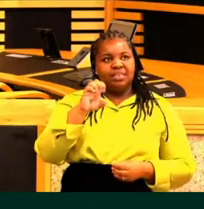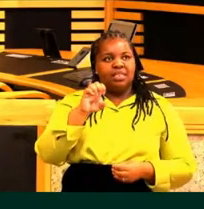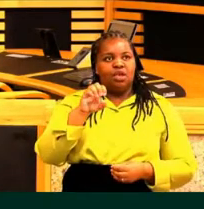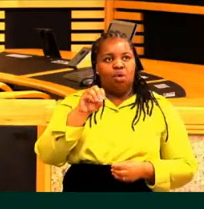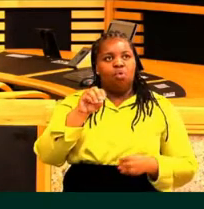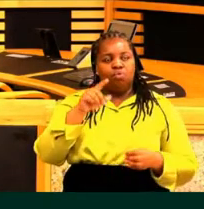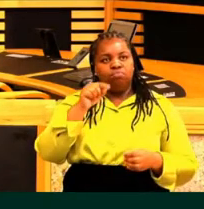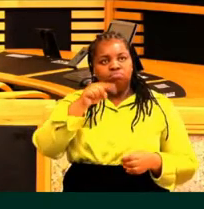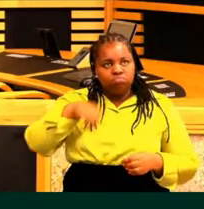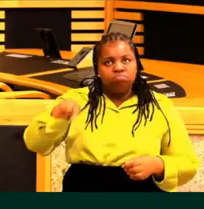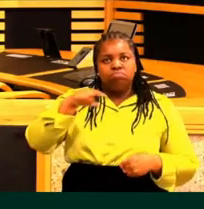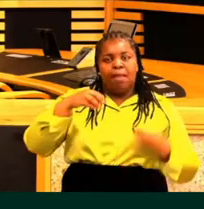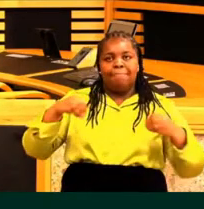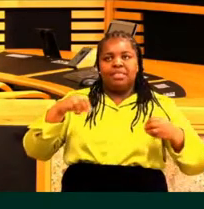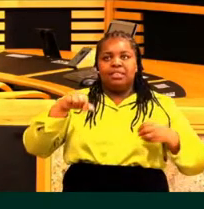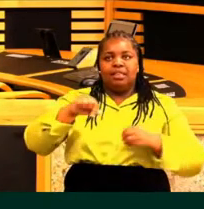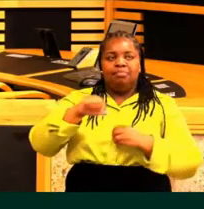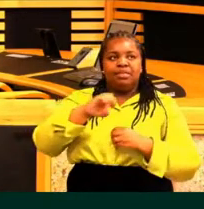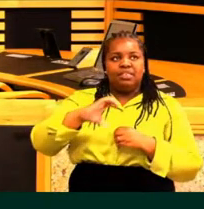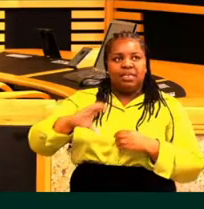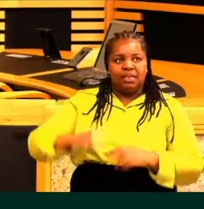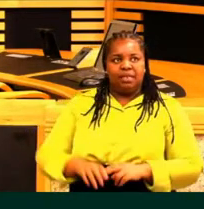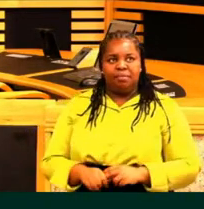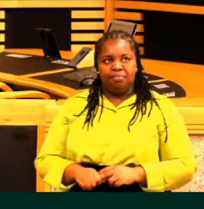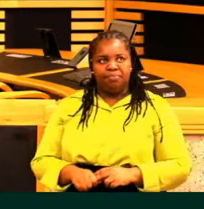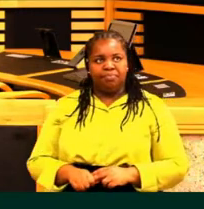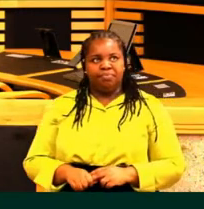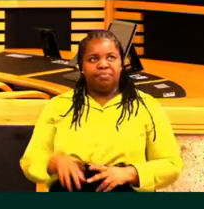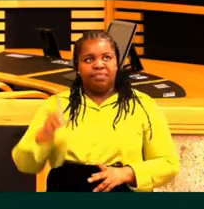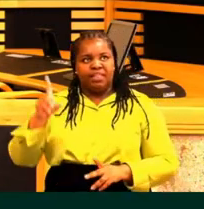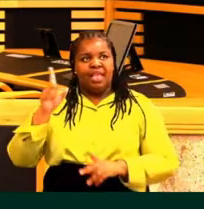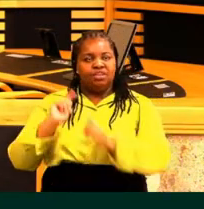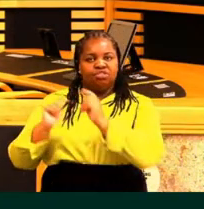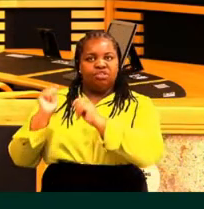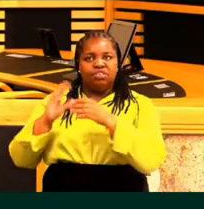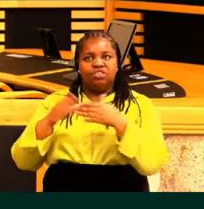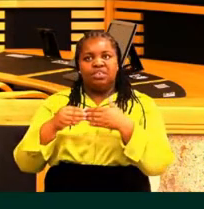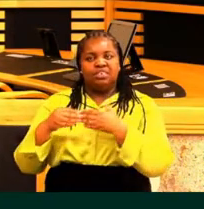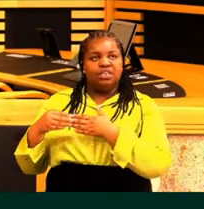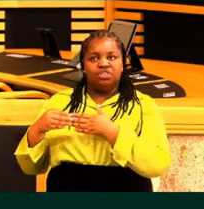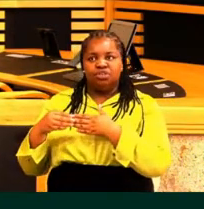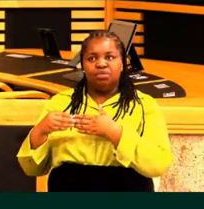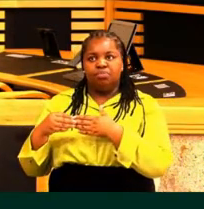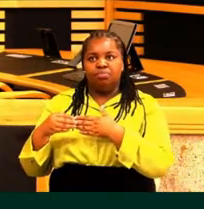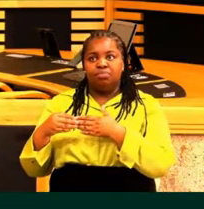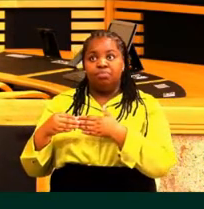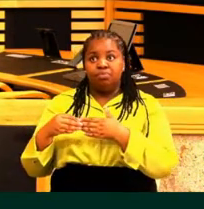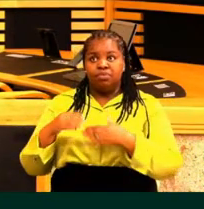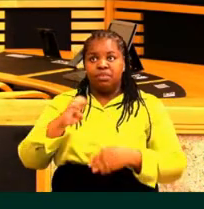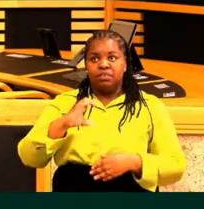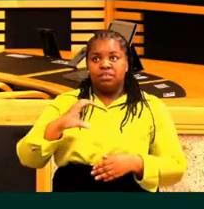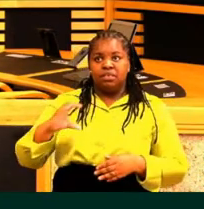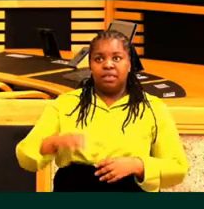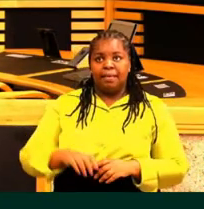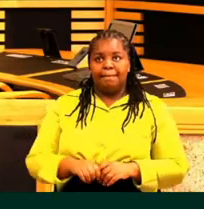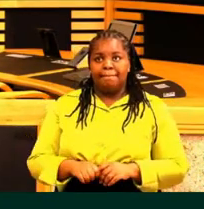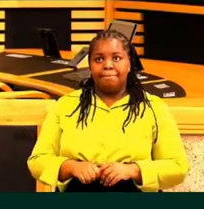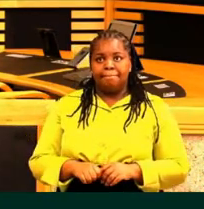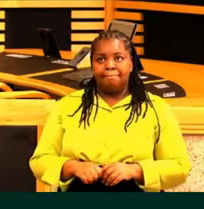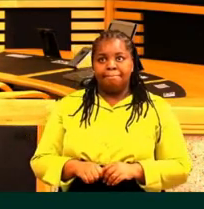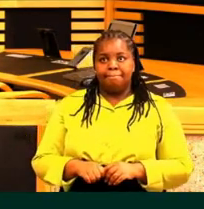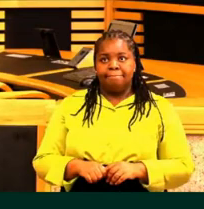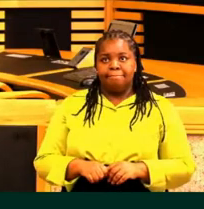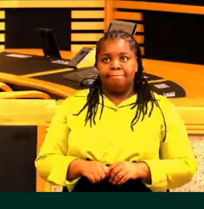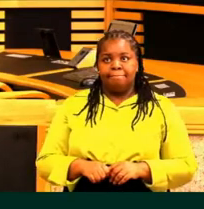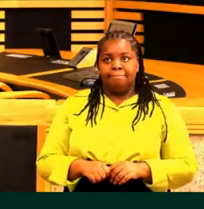in the province of the Eastern Cape the traditional leadership in the province of the Eastern Cape various